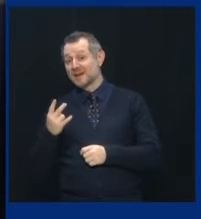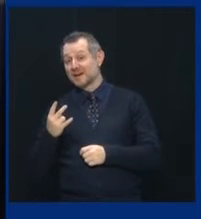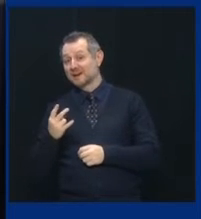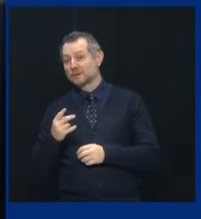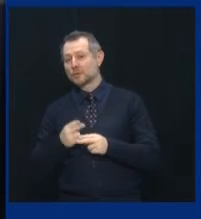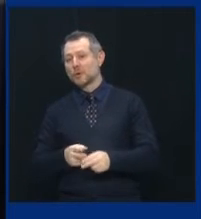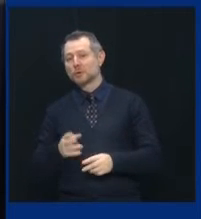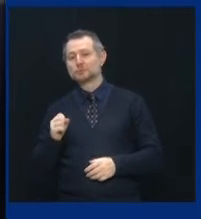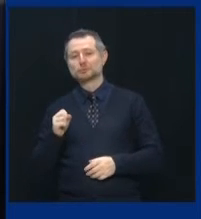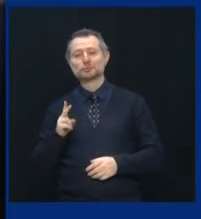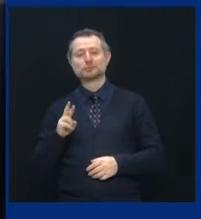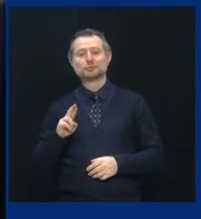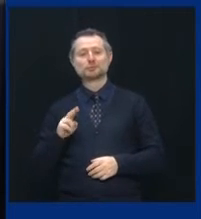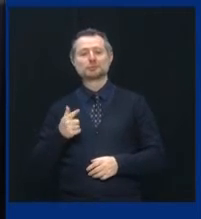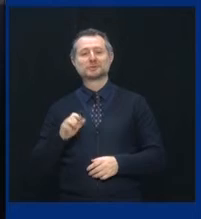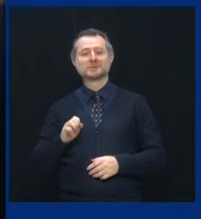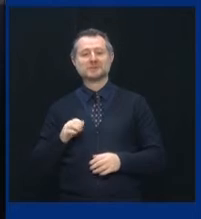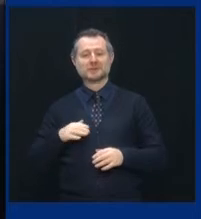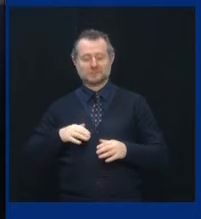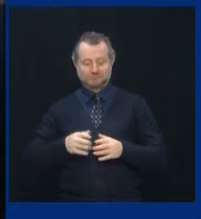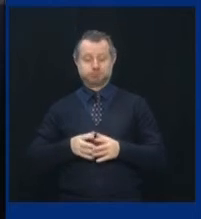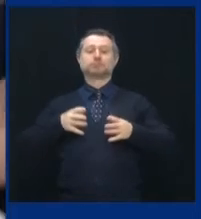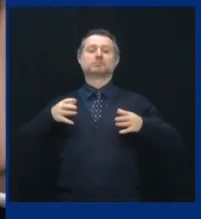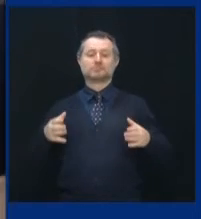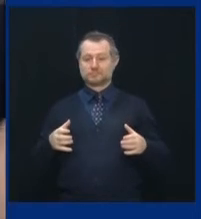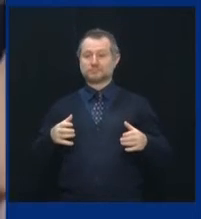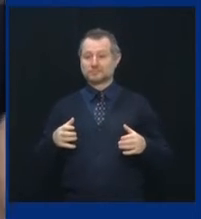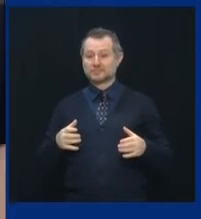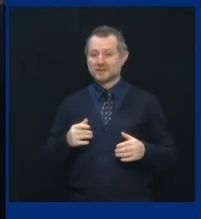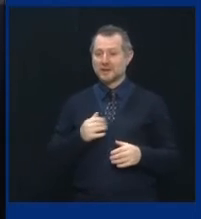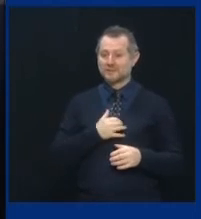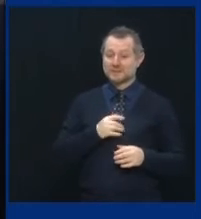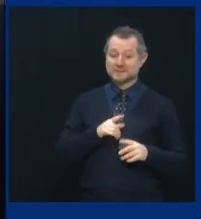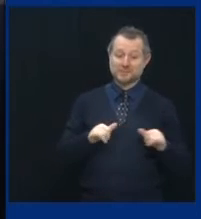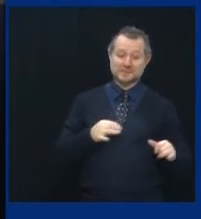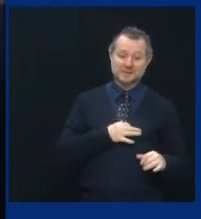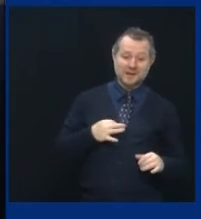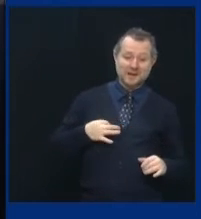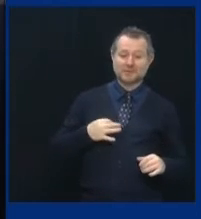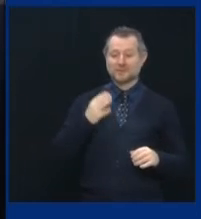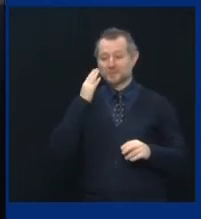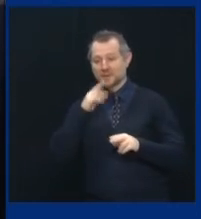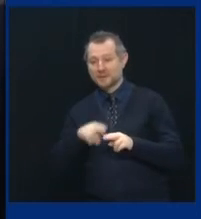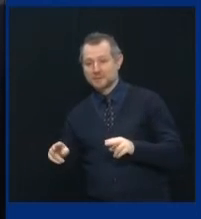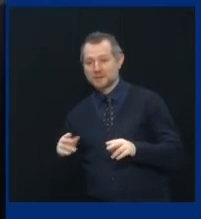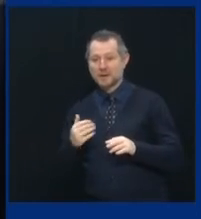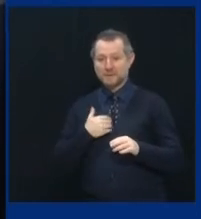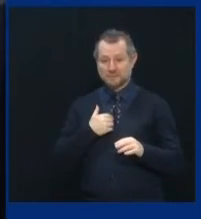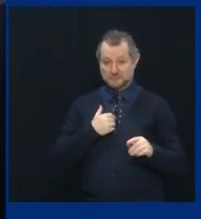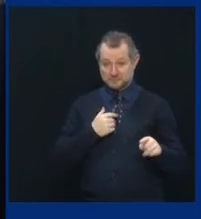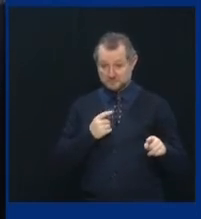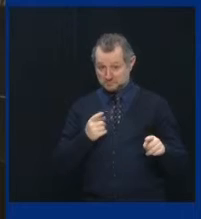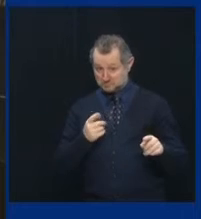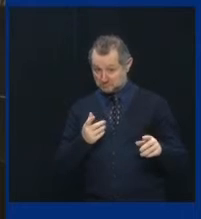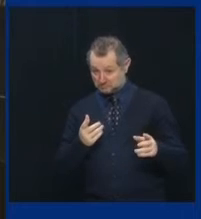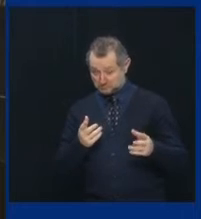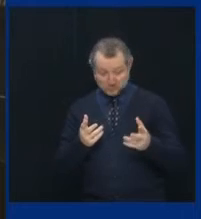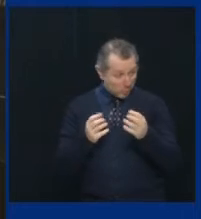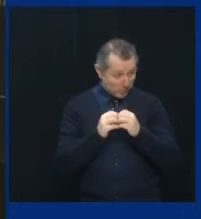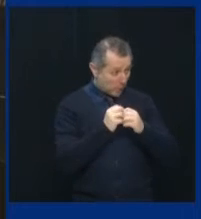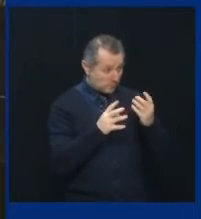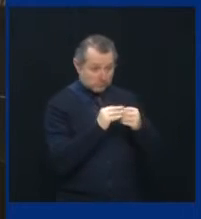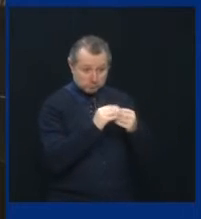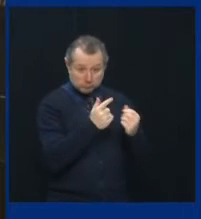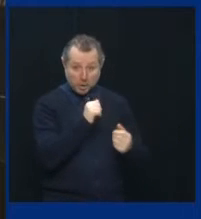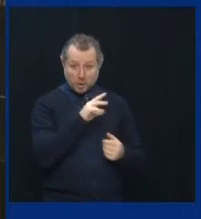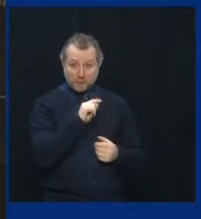staff, or sometimes both, in 7 days, 14 days, 21 days. But Gareth, you want to comment on that? Yes, the governor is exactly right.